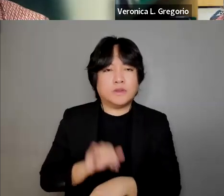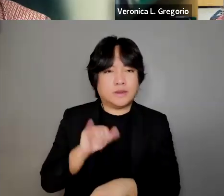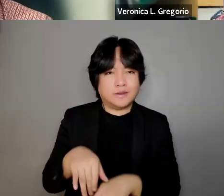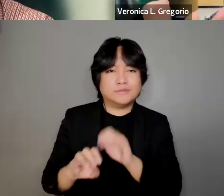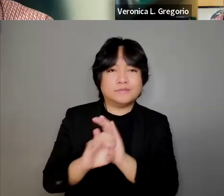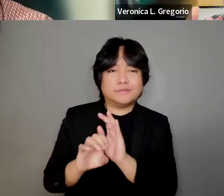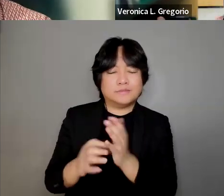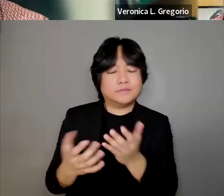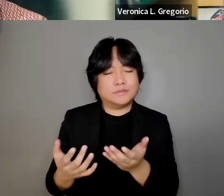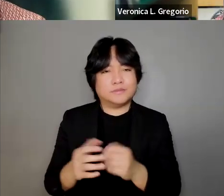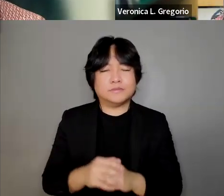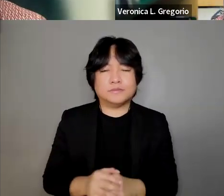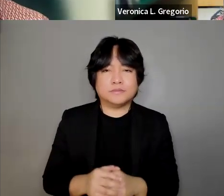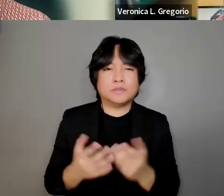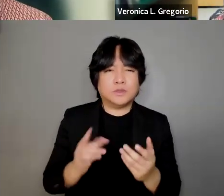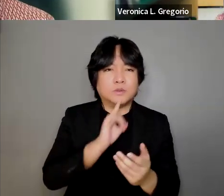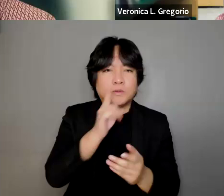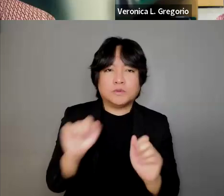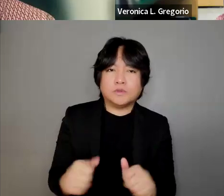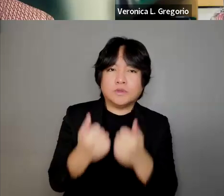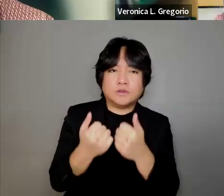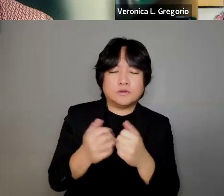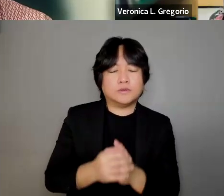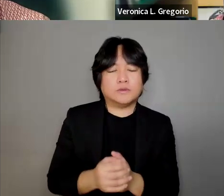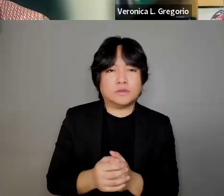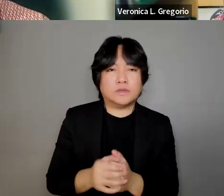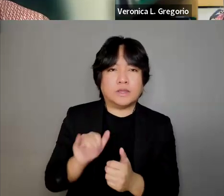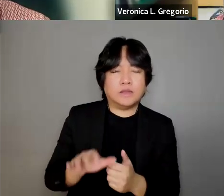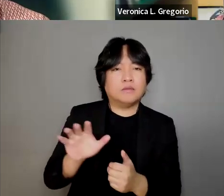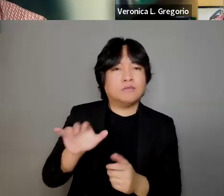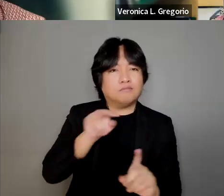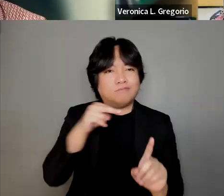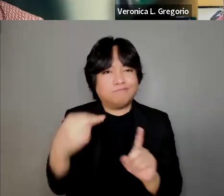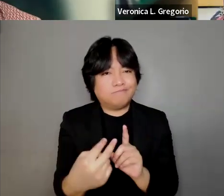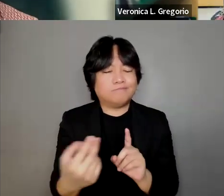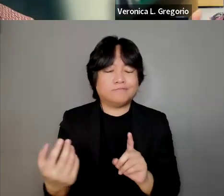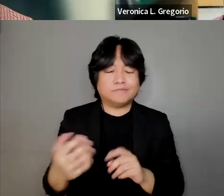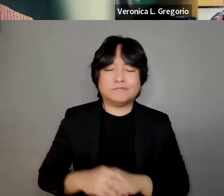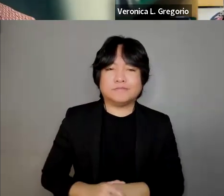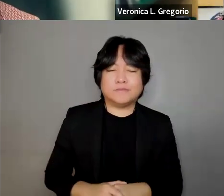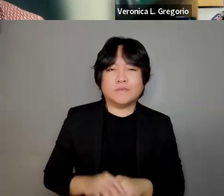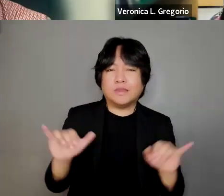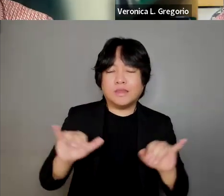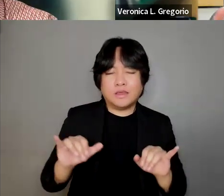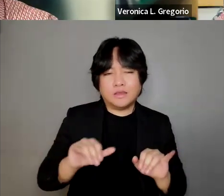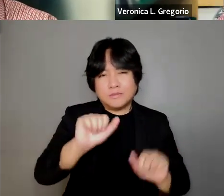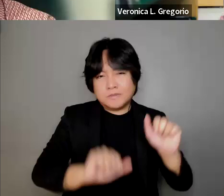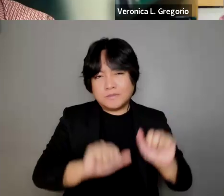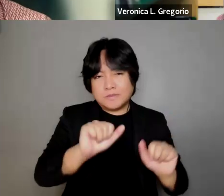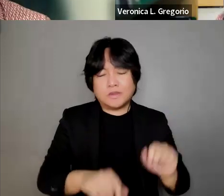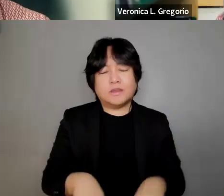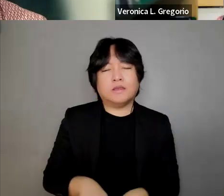example. Like so actually challenging the stereotypes, right? And revaluing